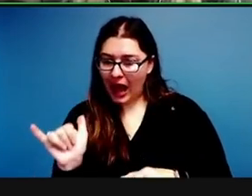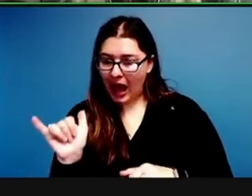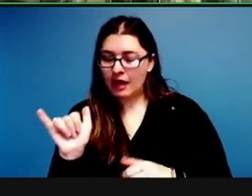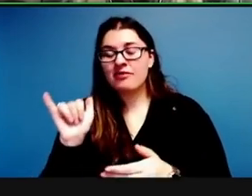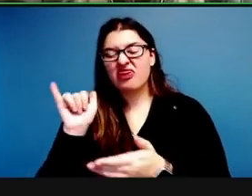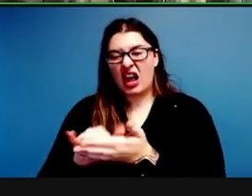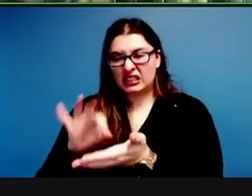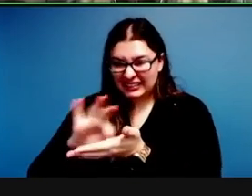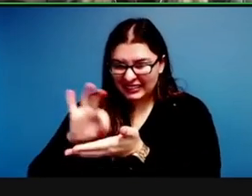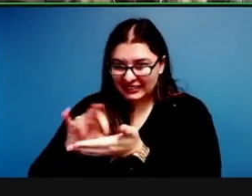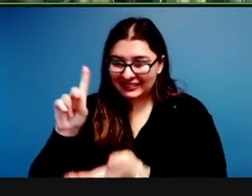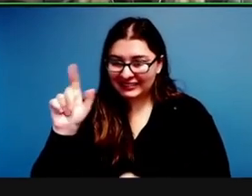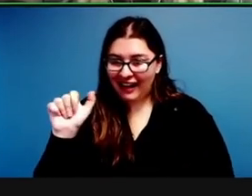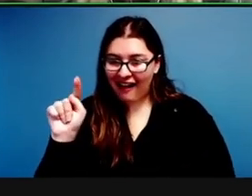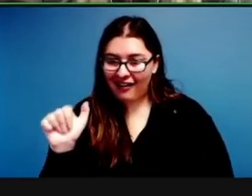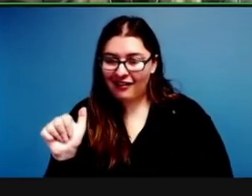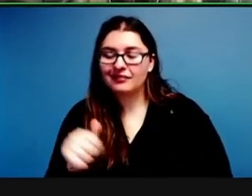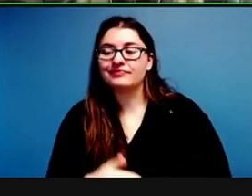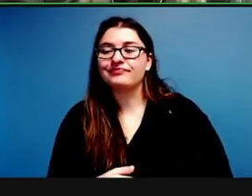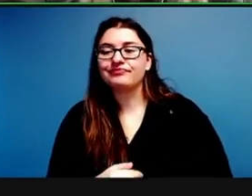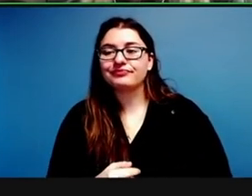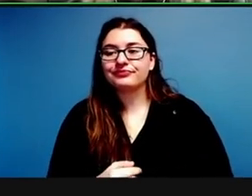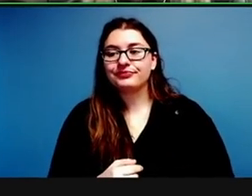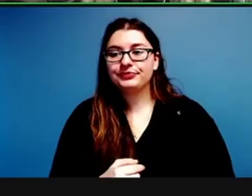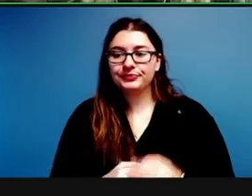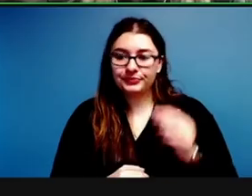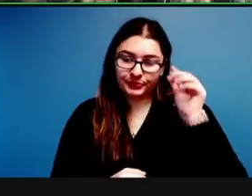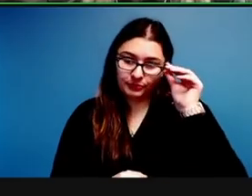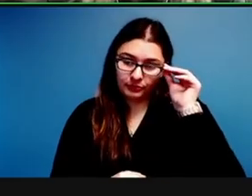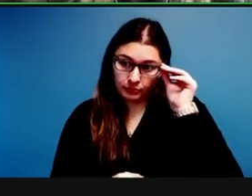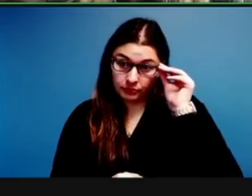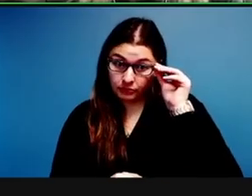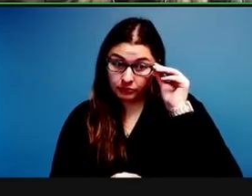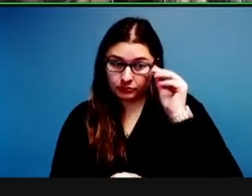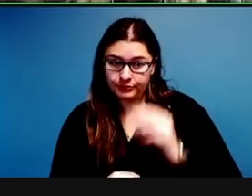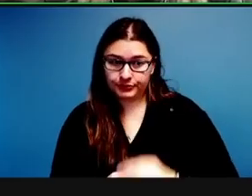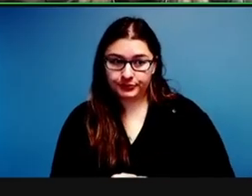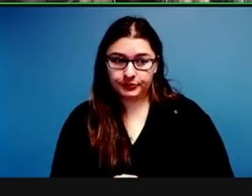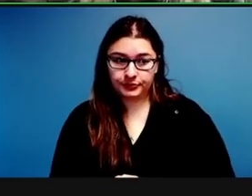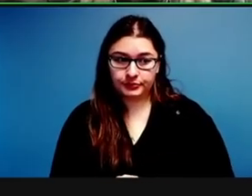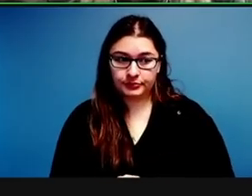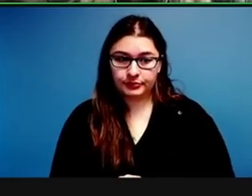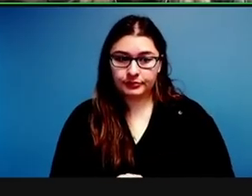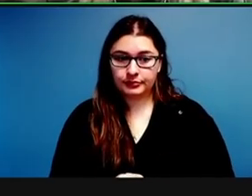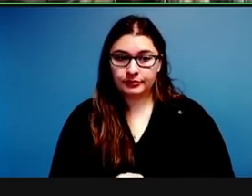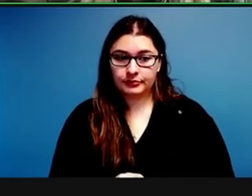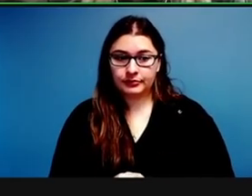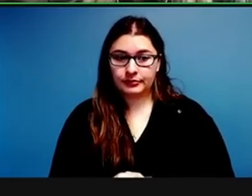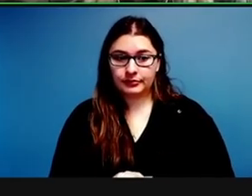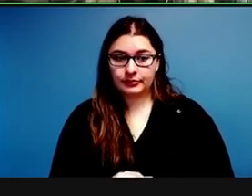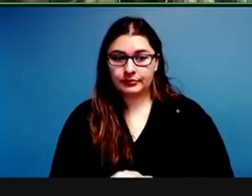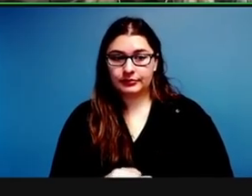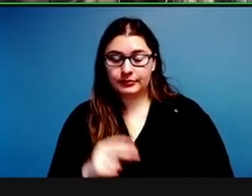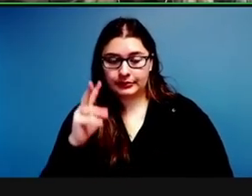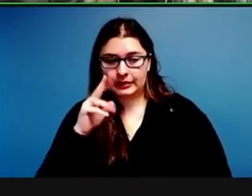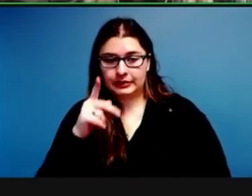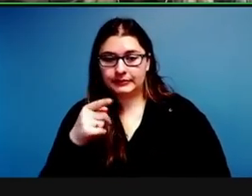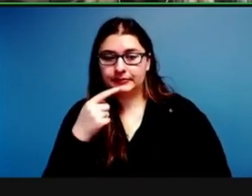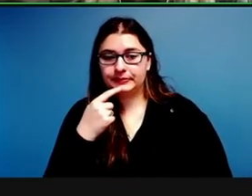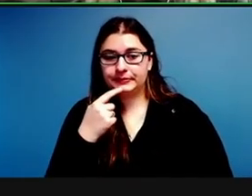data that we're going to collect. And then you'll see there's several boxes beneath it